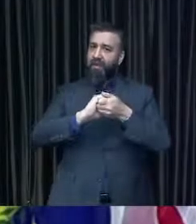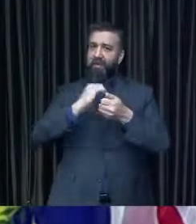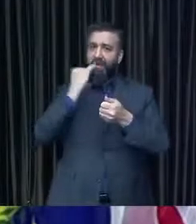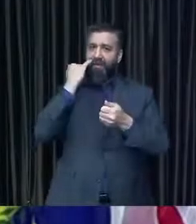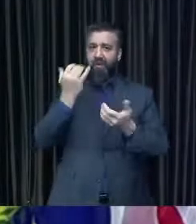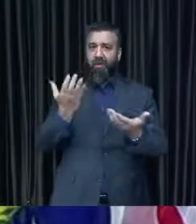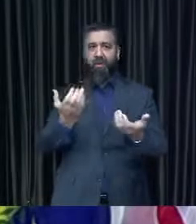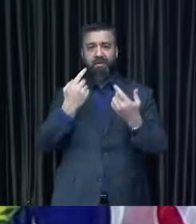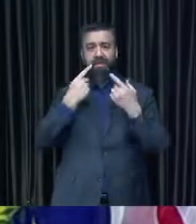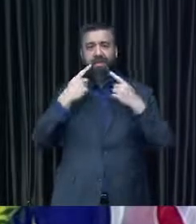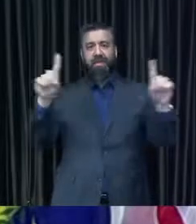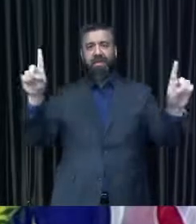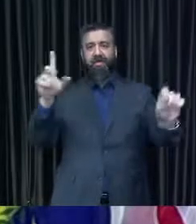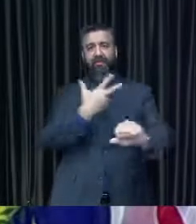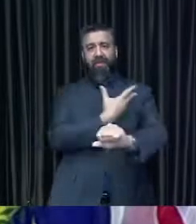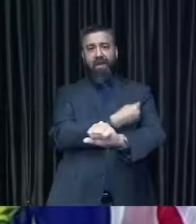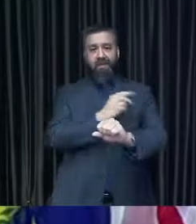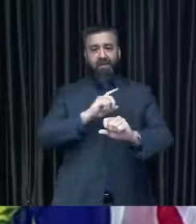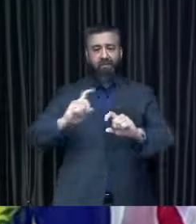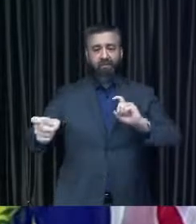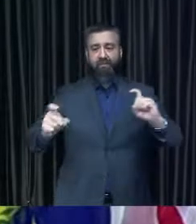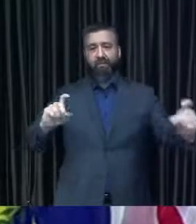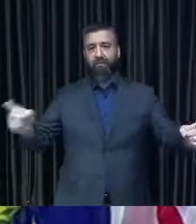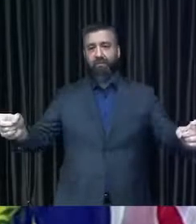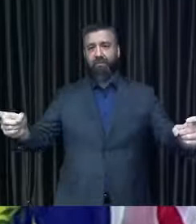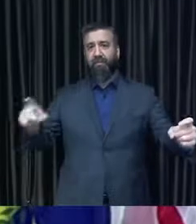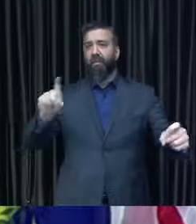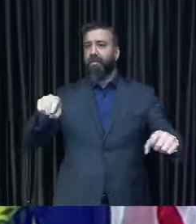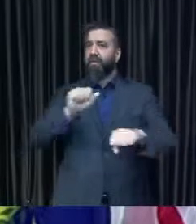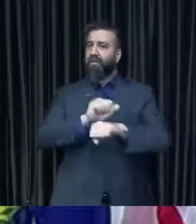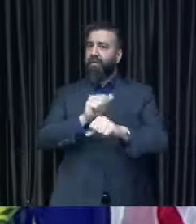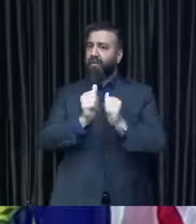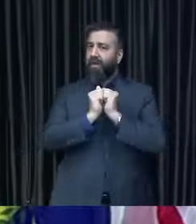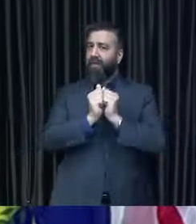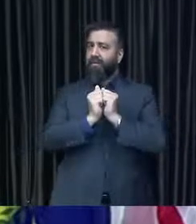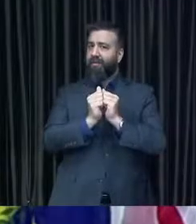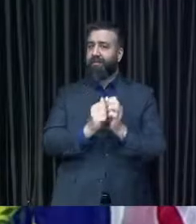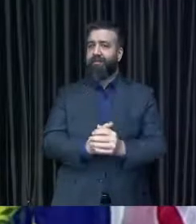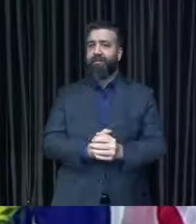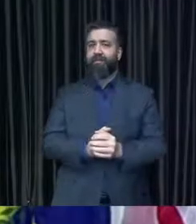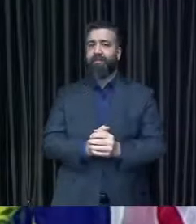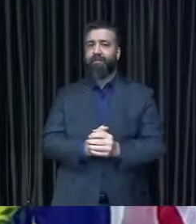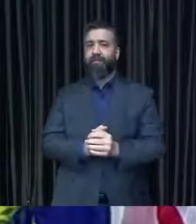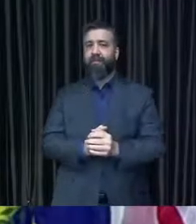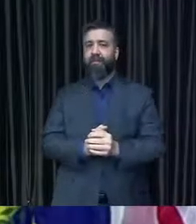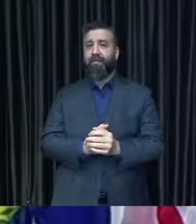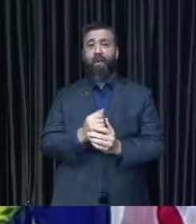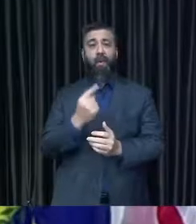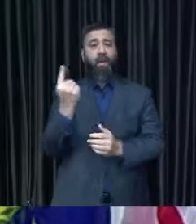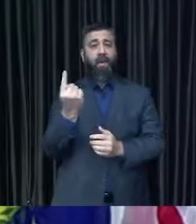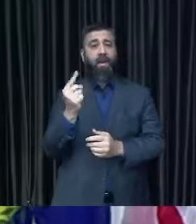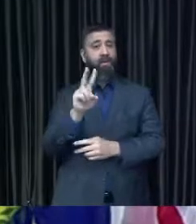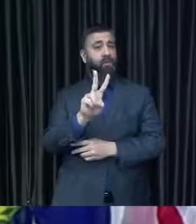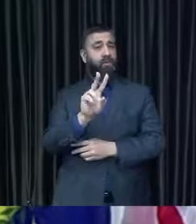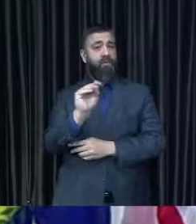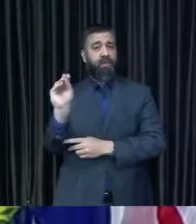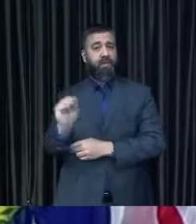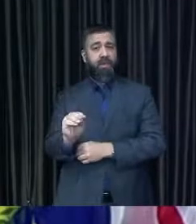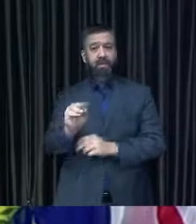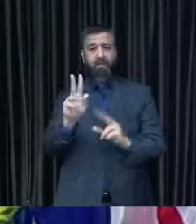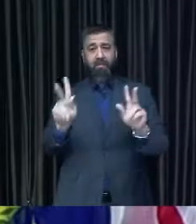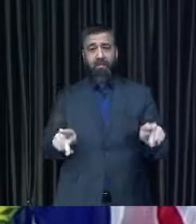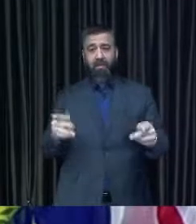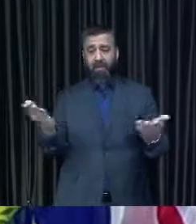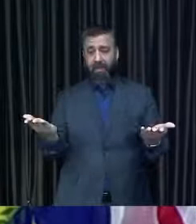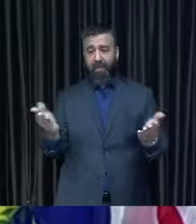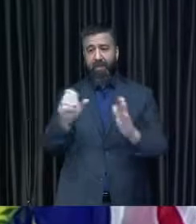rollout. We must work together if we want to eradicate this virus. Only 2% of Missourians have been vaccinated so